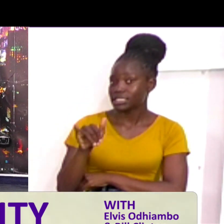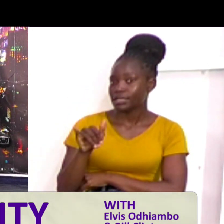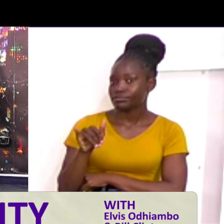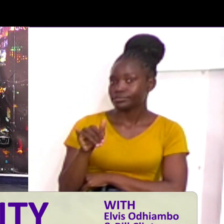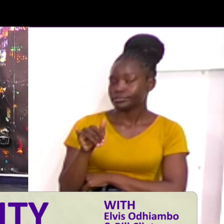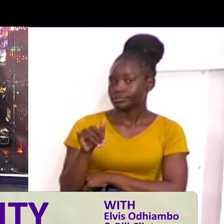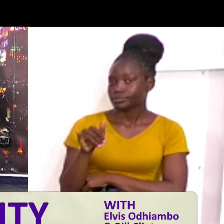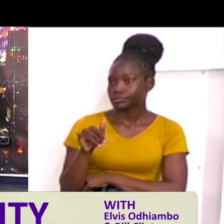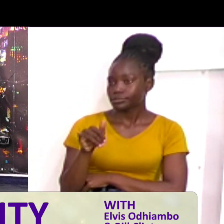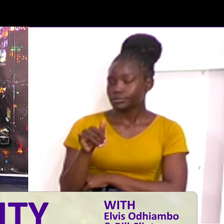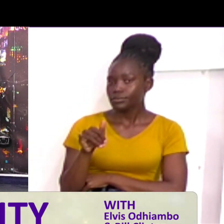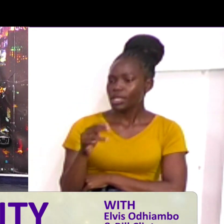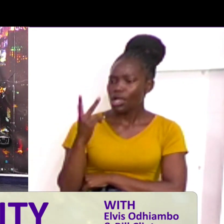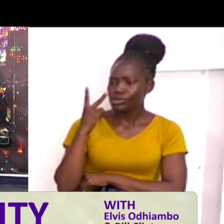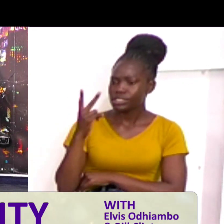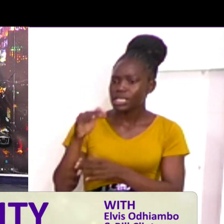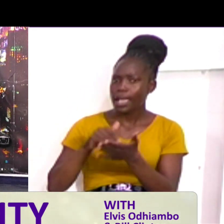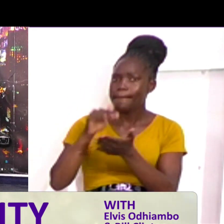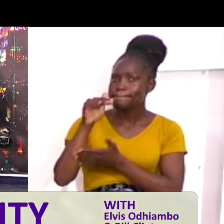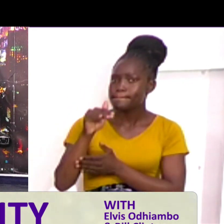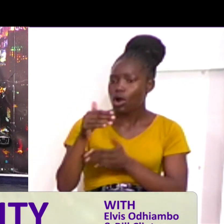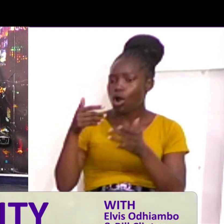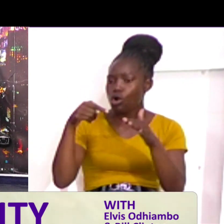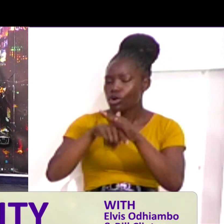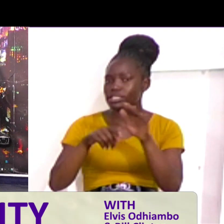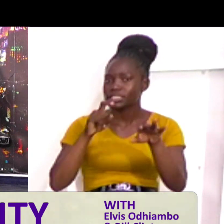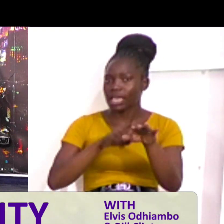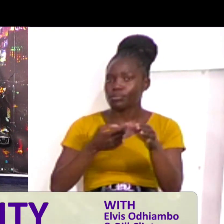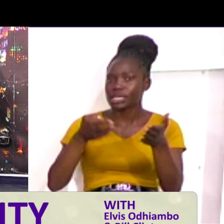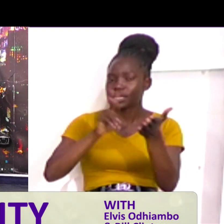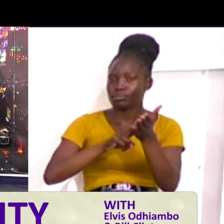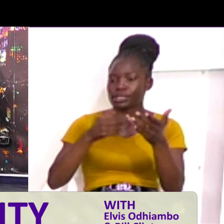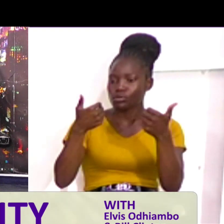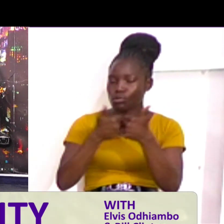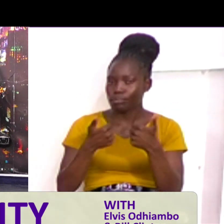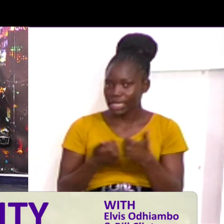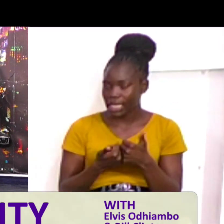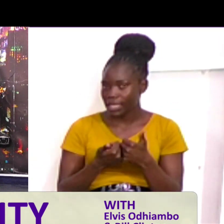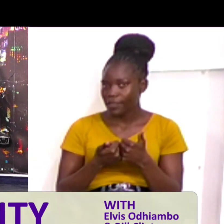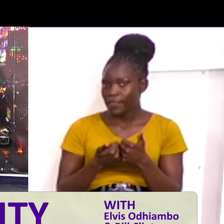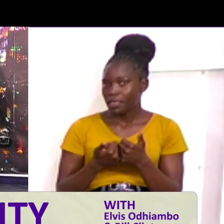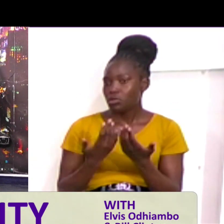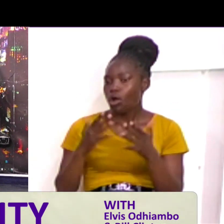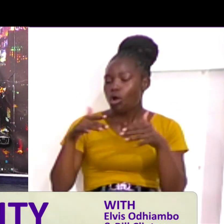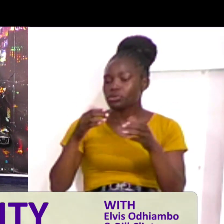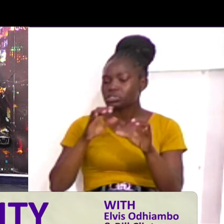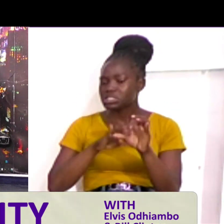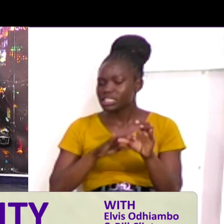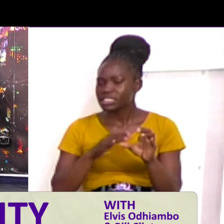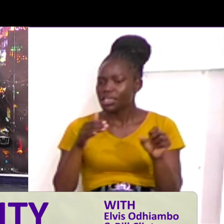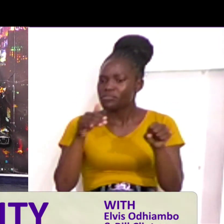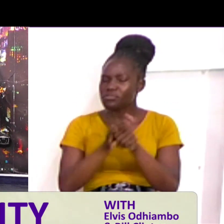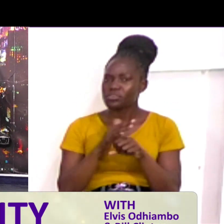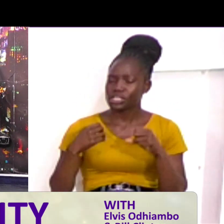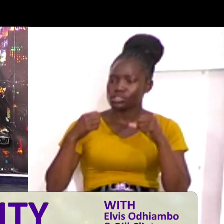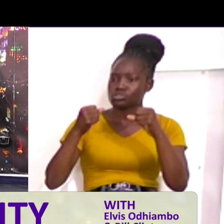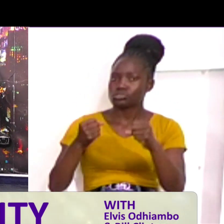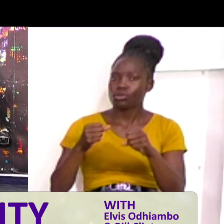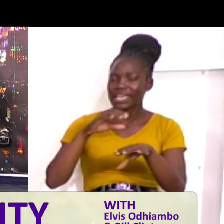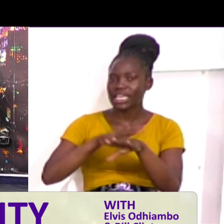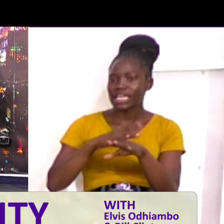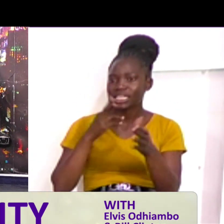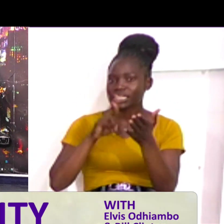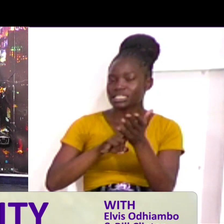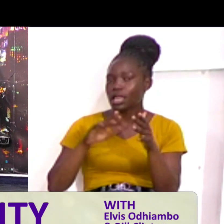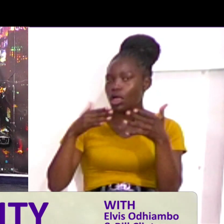the replay now, are we going to see more goals, or this is a trend that we're going to see with Chelsea where they're still not fully constituted as far as getting results